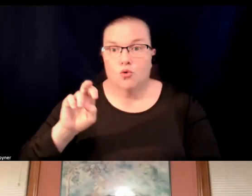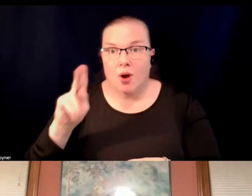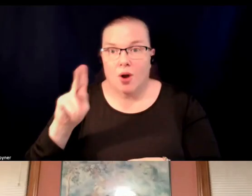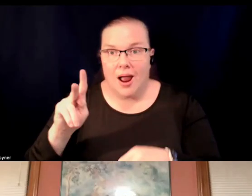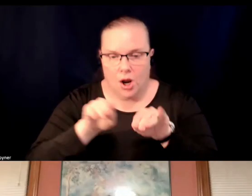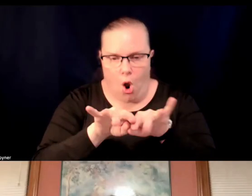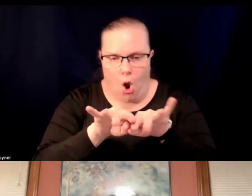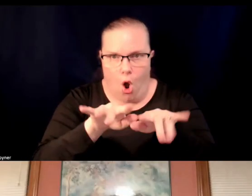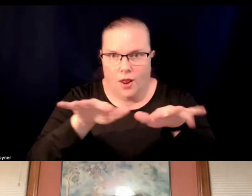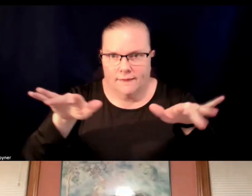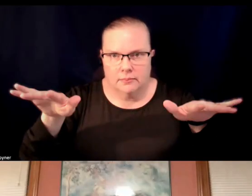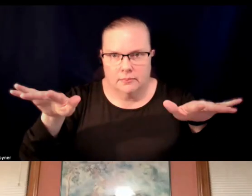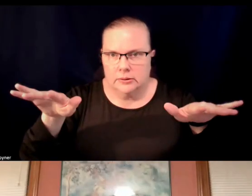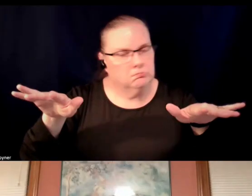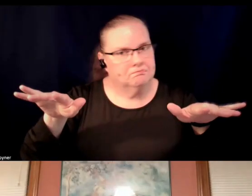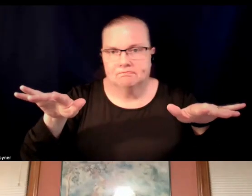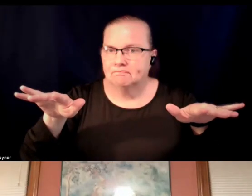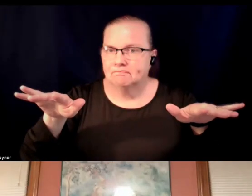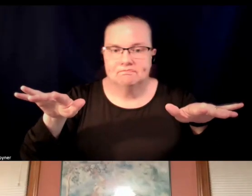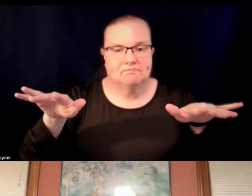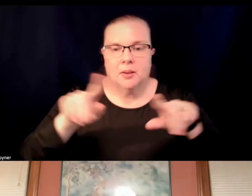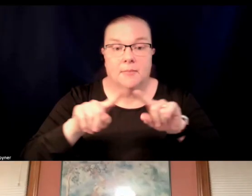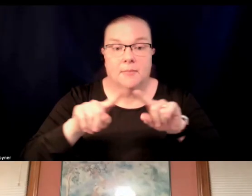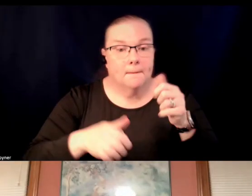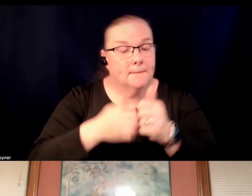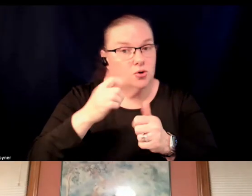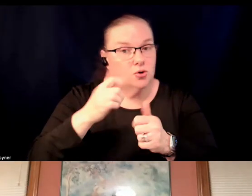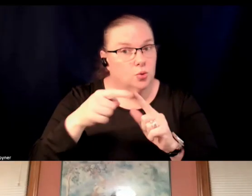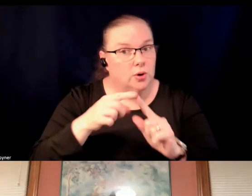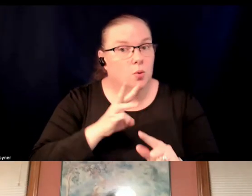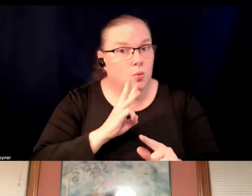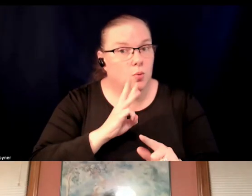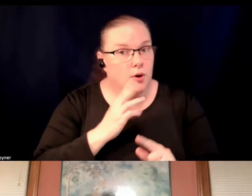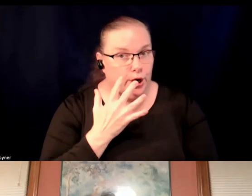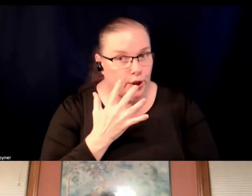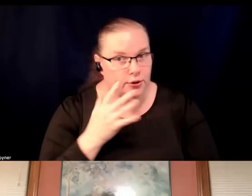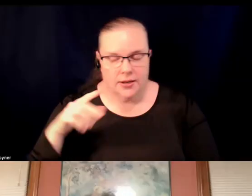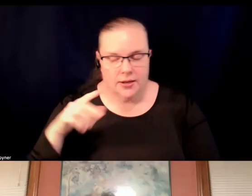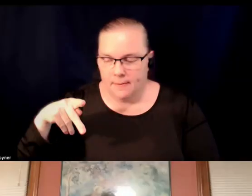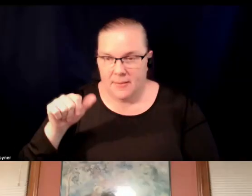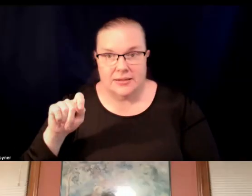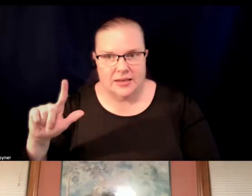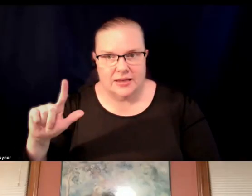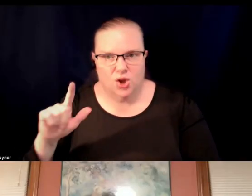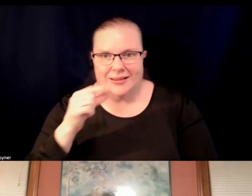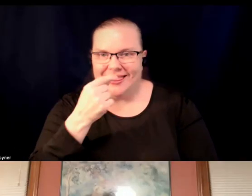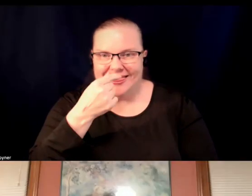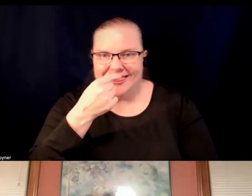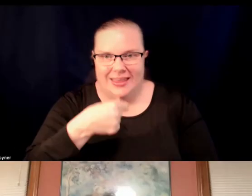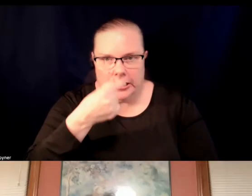But mostly when you're doing watercolors, of course, and pastels, it's a lot thinner than that. But